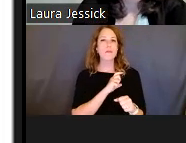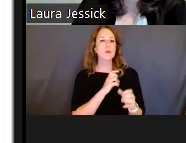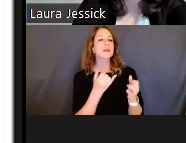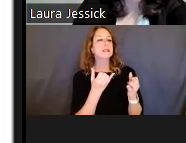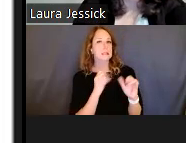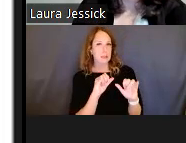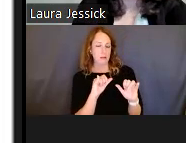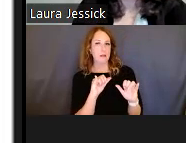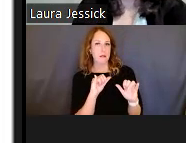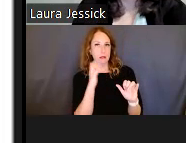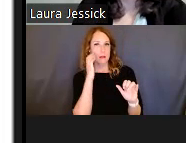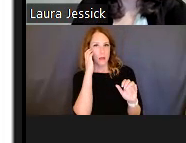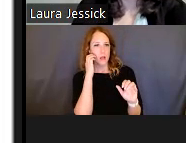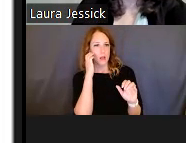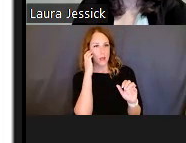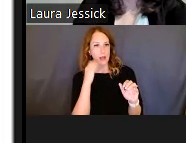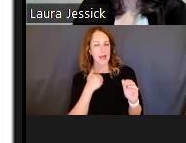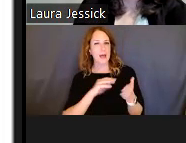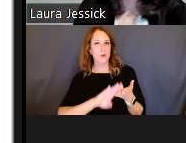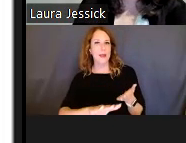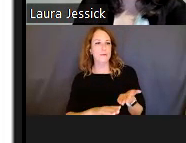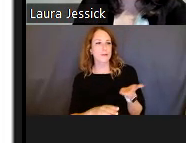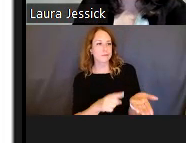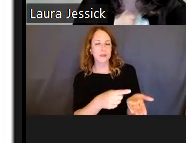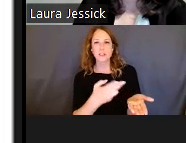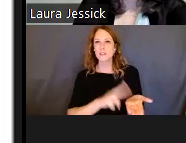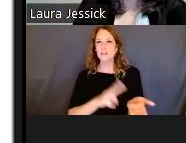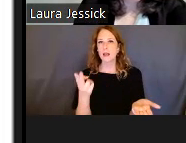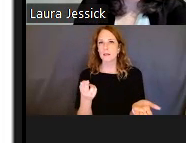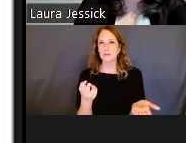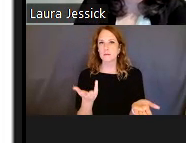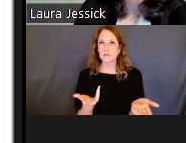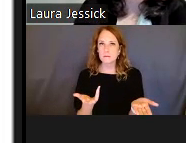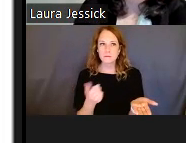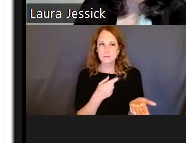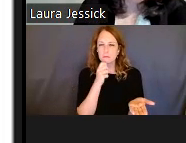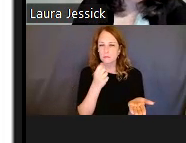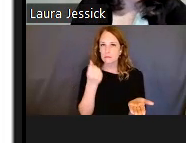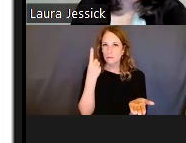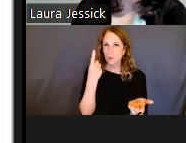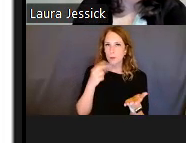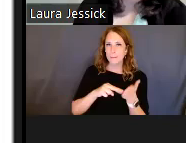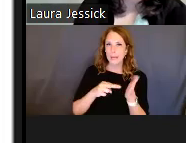or presented her with a waiver, which she signed. Not